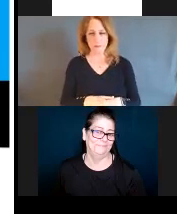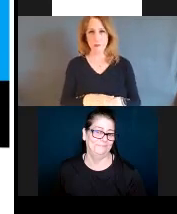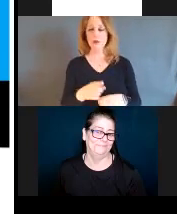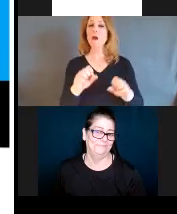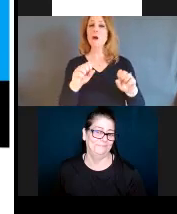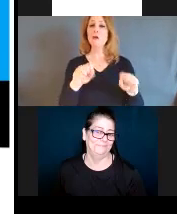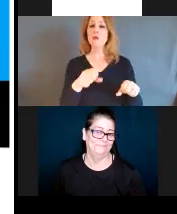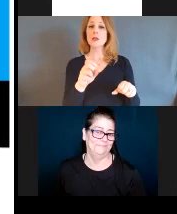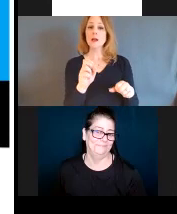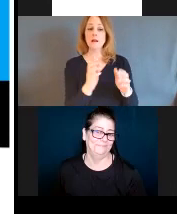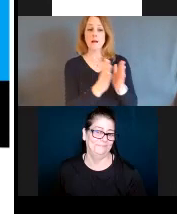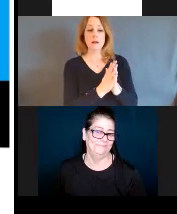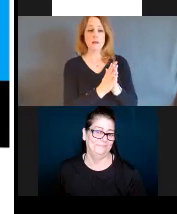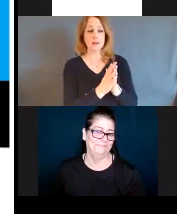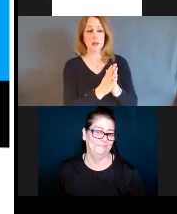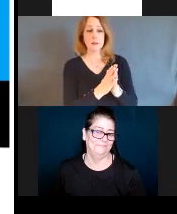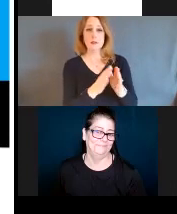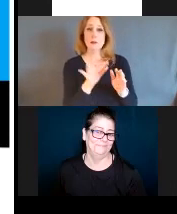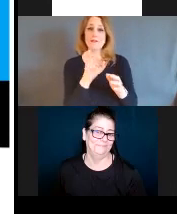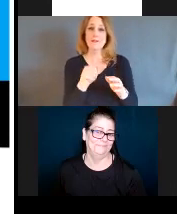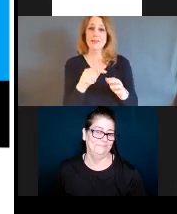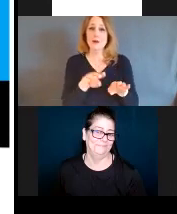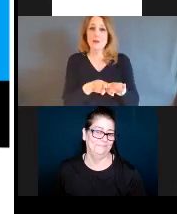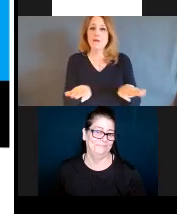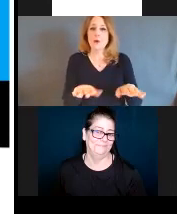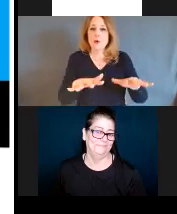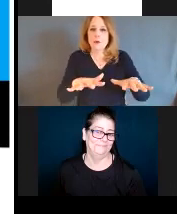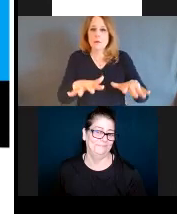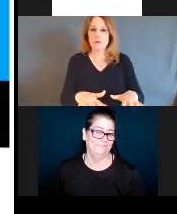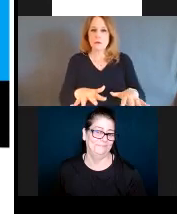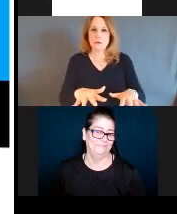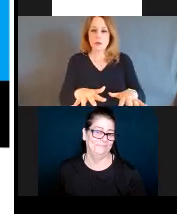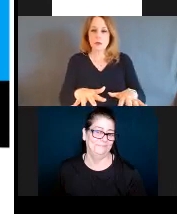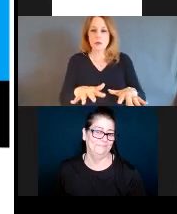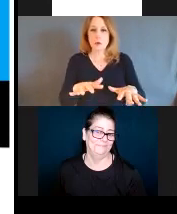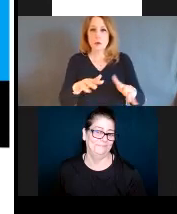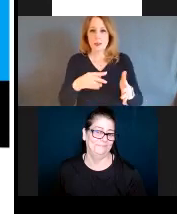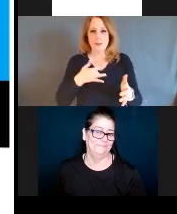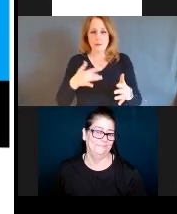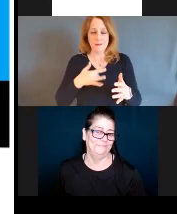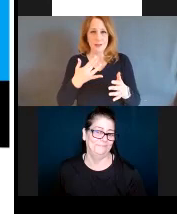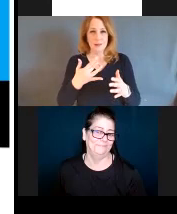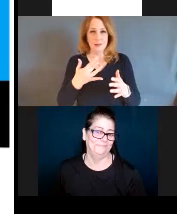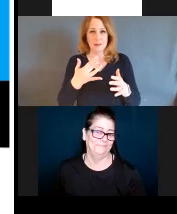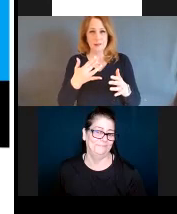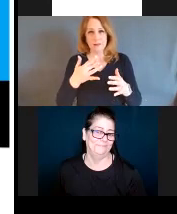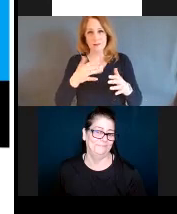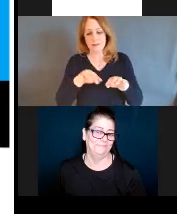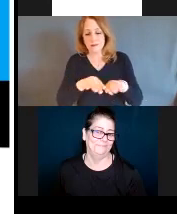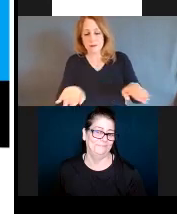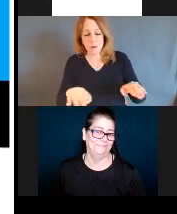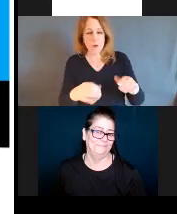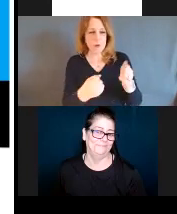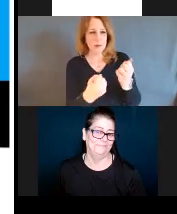them to put their feet on the floor and feel the floor support them or a chair support them. They're lying down